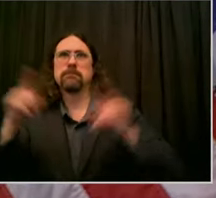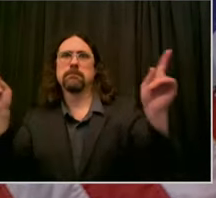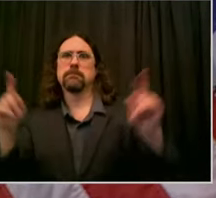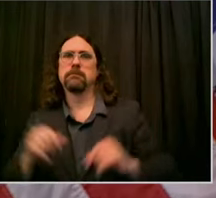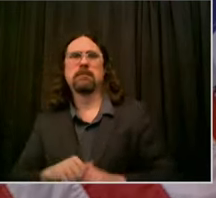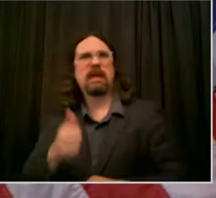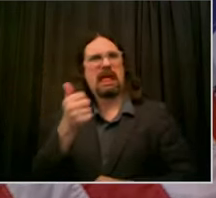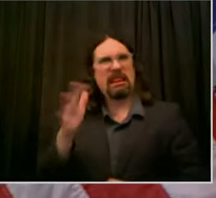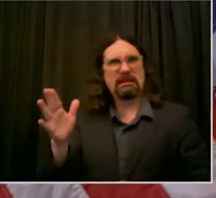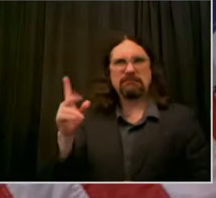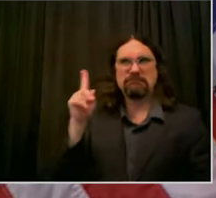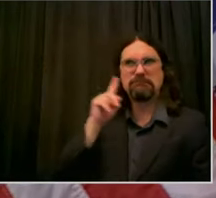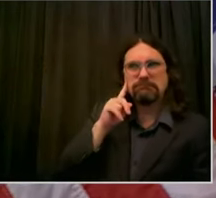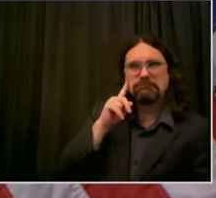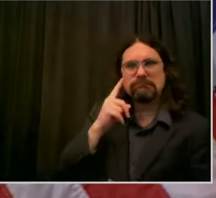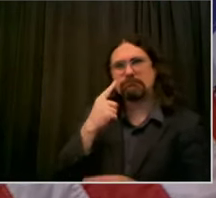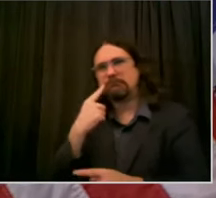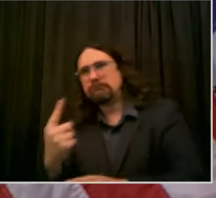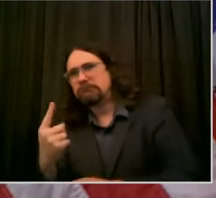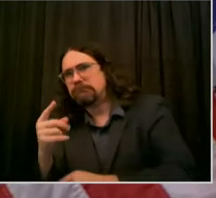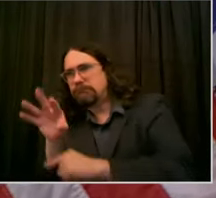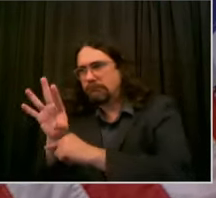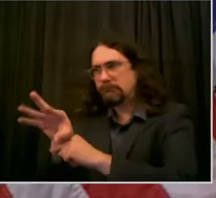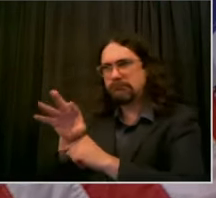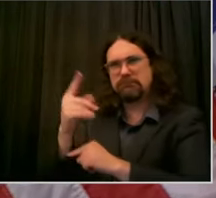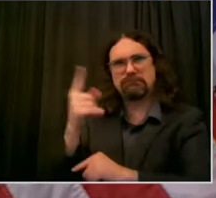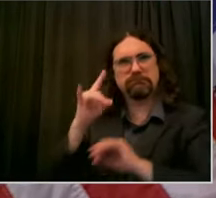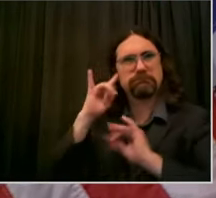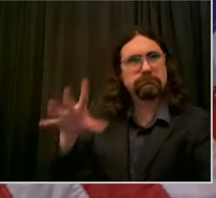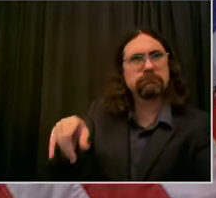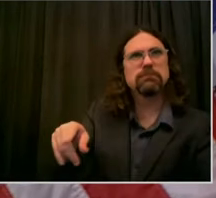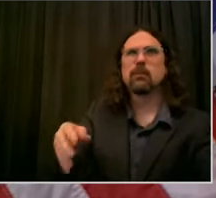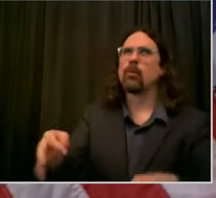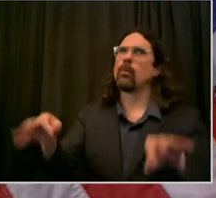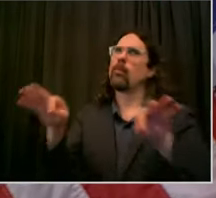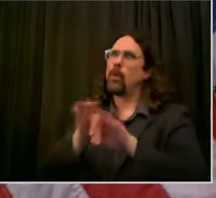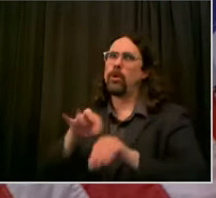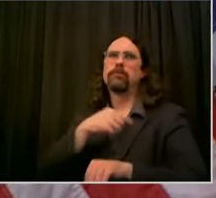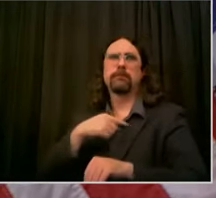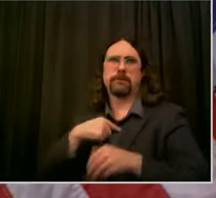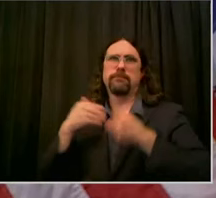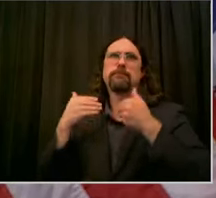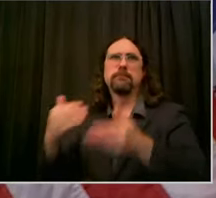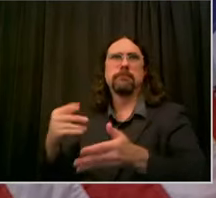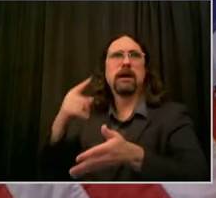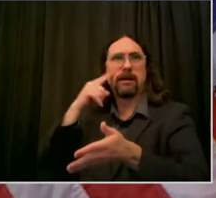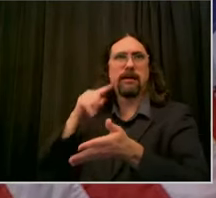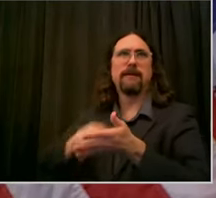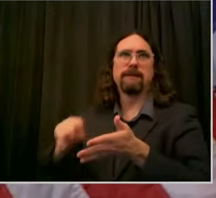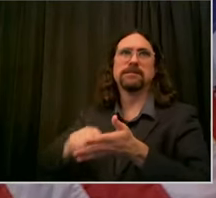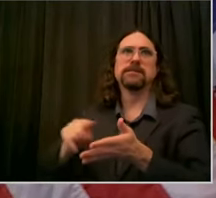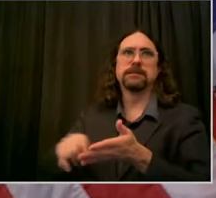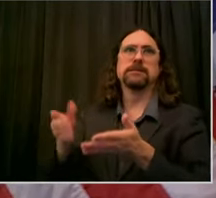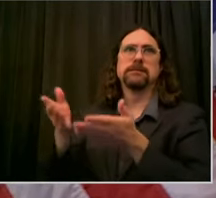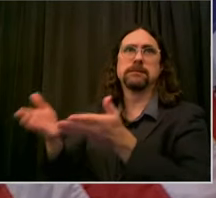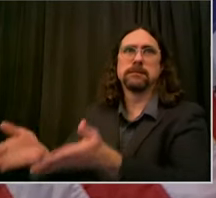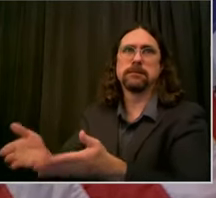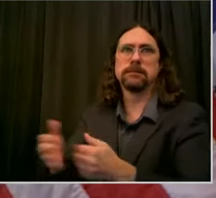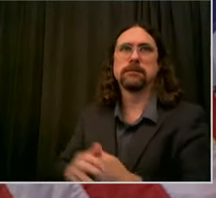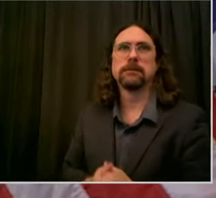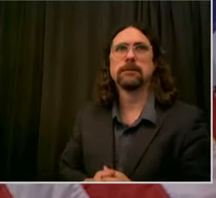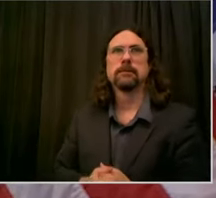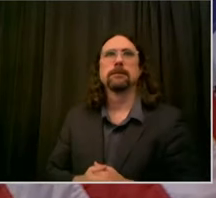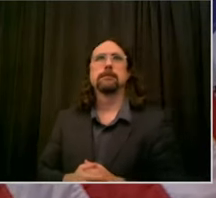Hi, I have two questions. One first from my colleague Yoav, who has a story on this today. Mr. Mayor, if you